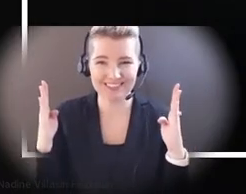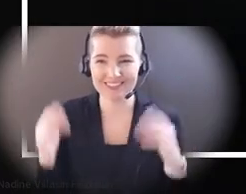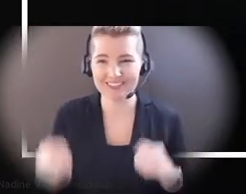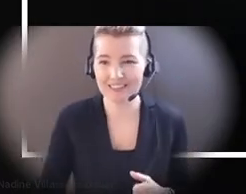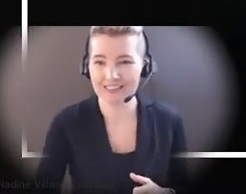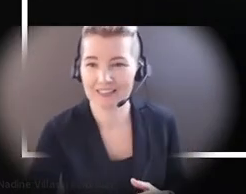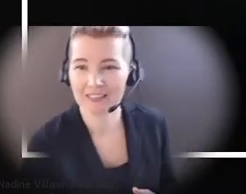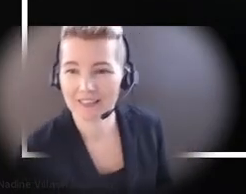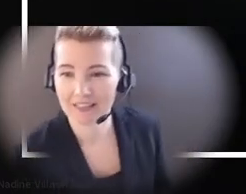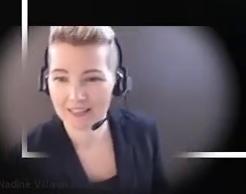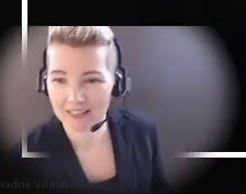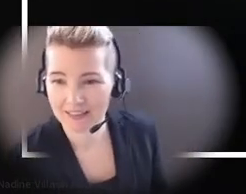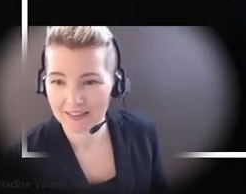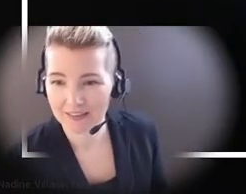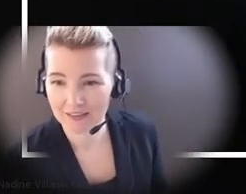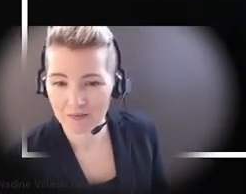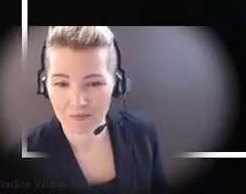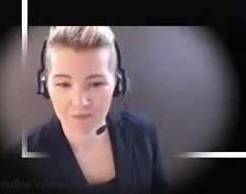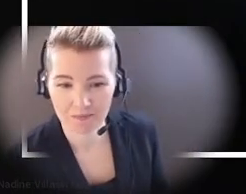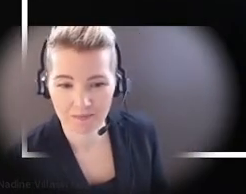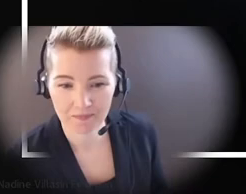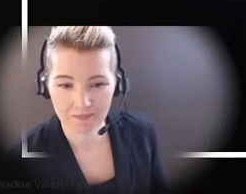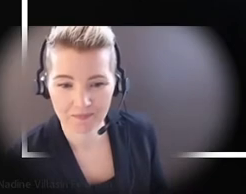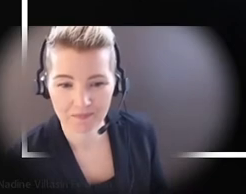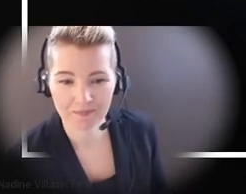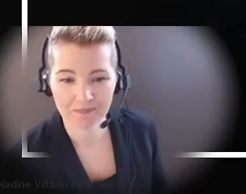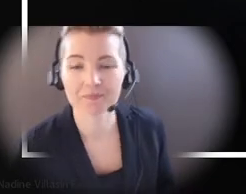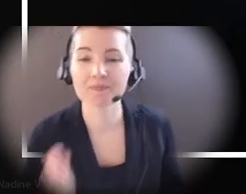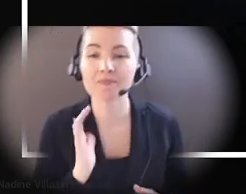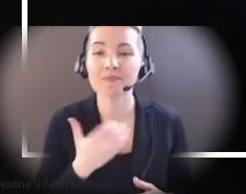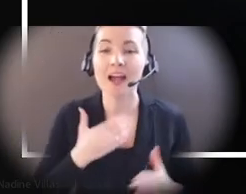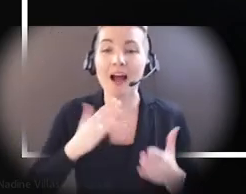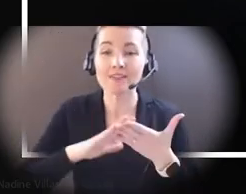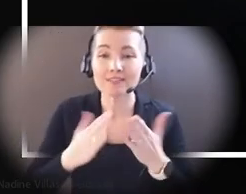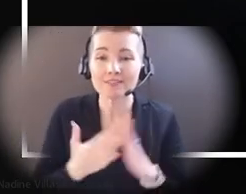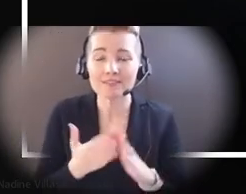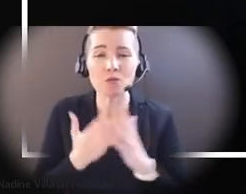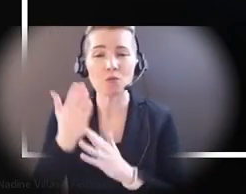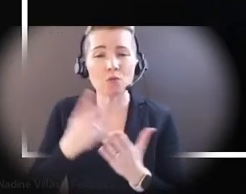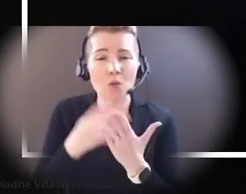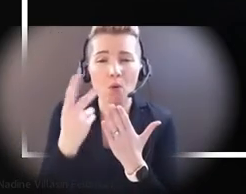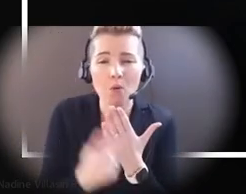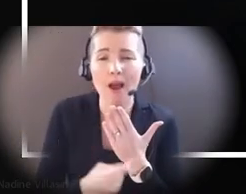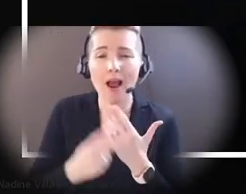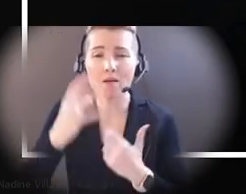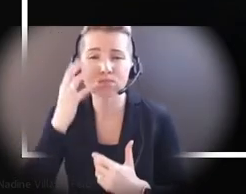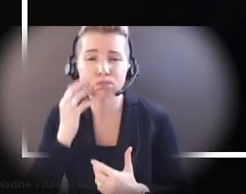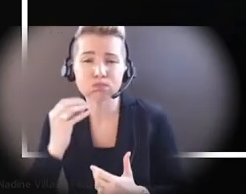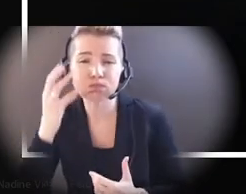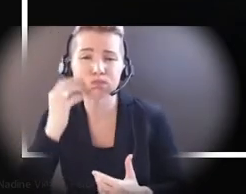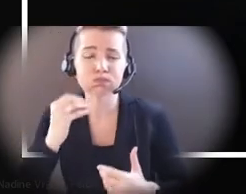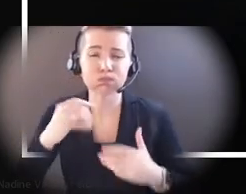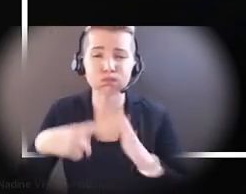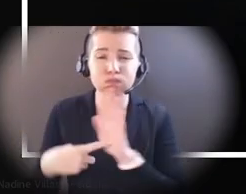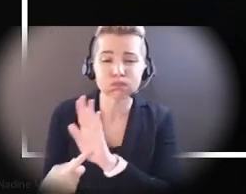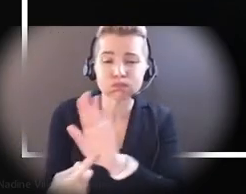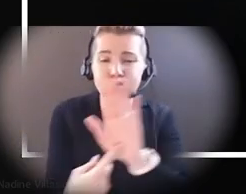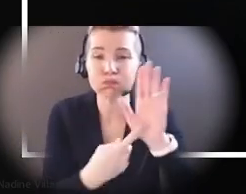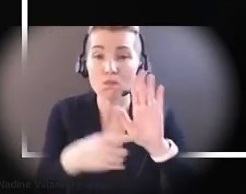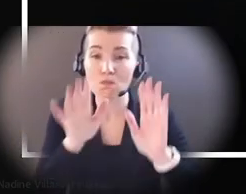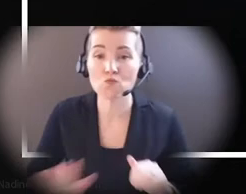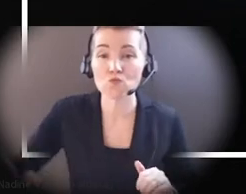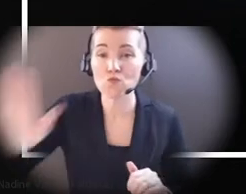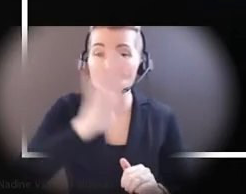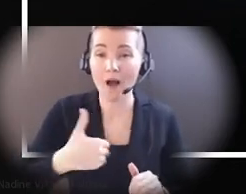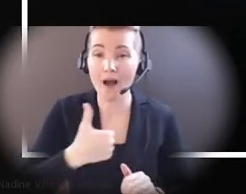present, and future of our city through programs, events, experiences, exhibits across the